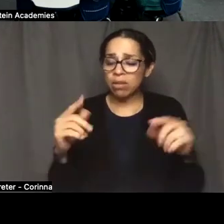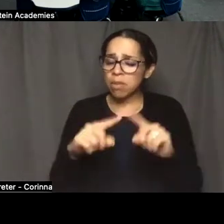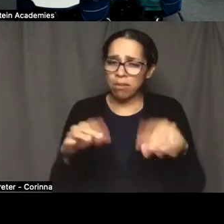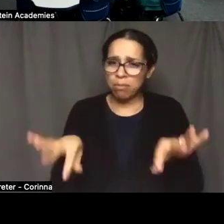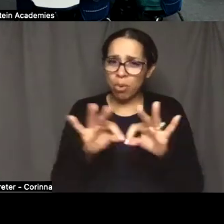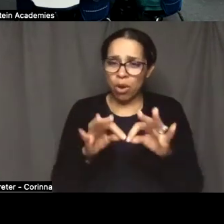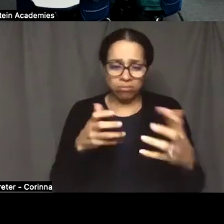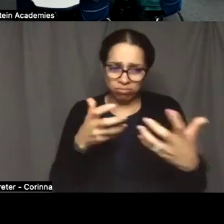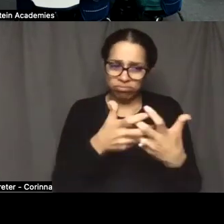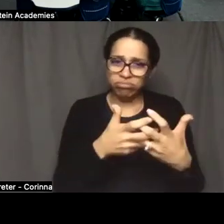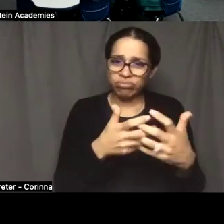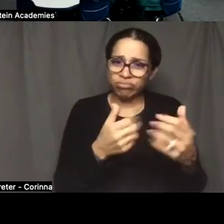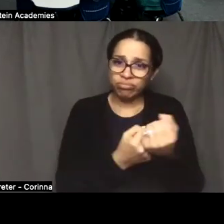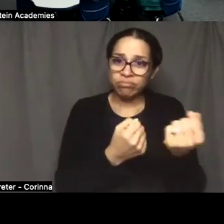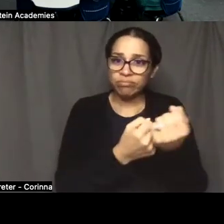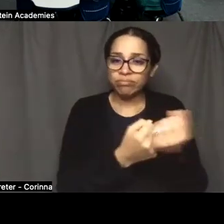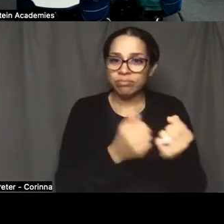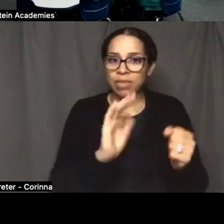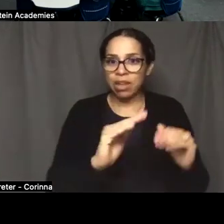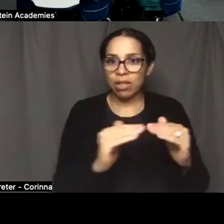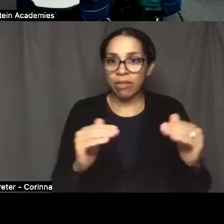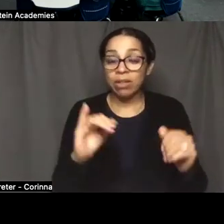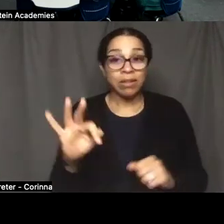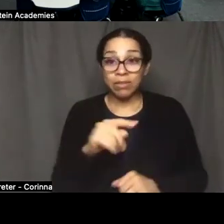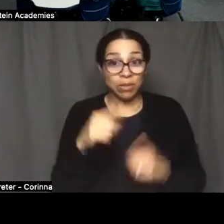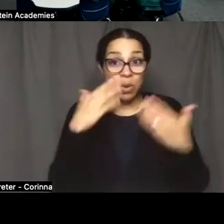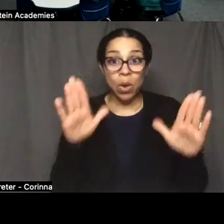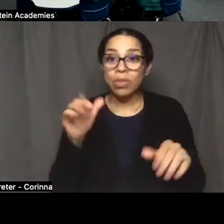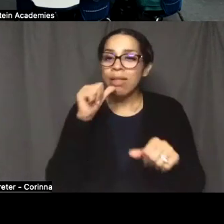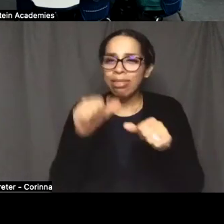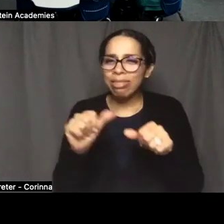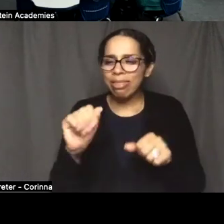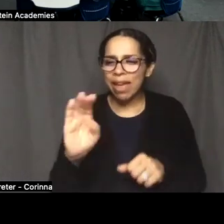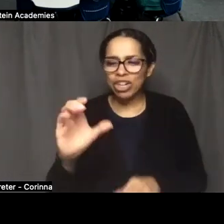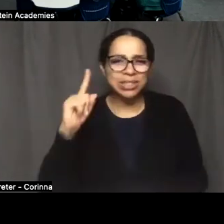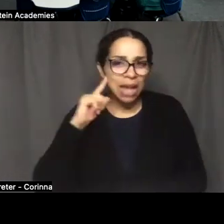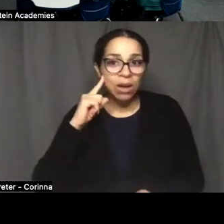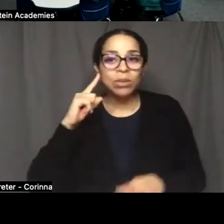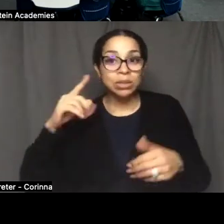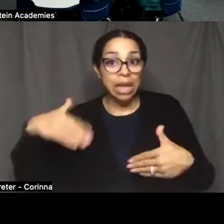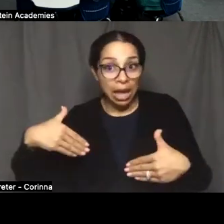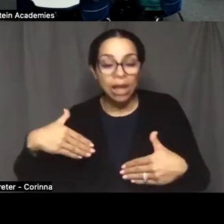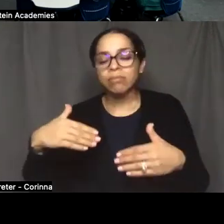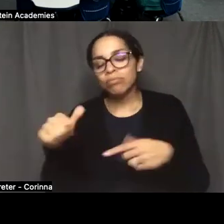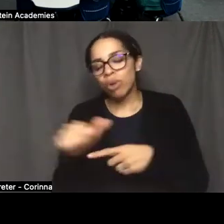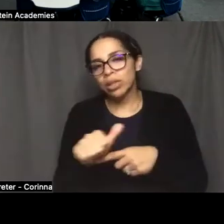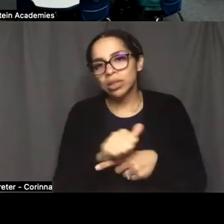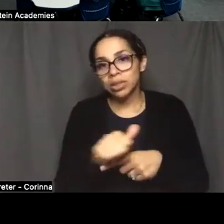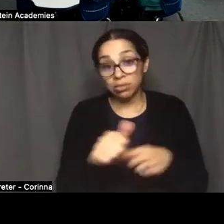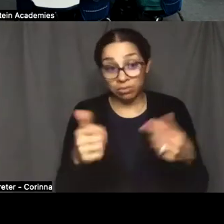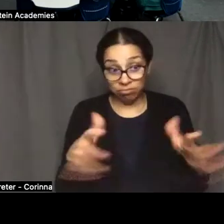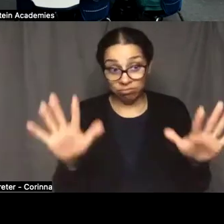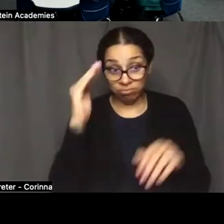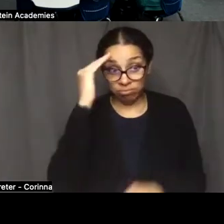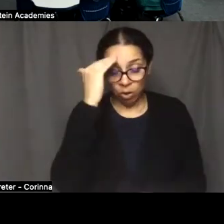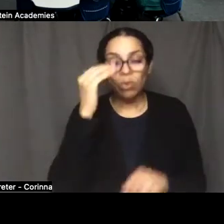all the letter sounds yet, that's really what you want to practice first. Once they know all the sounds, then you can really start trying to do this with them. And we